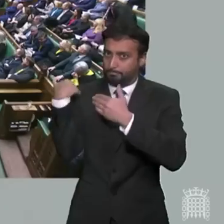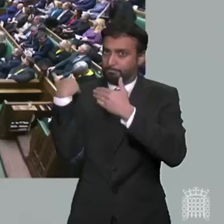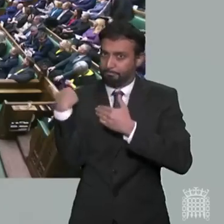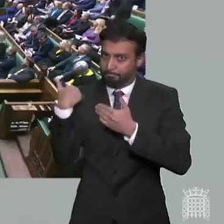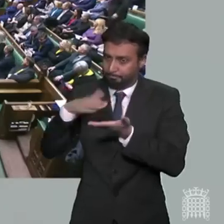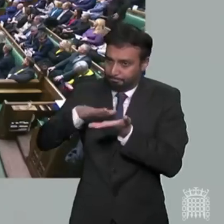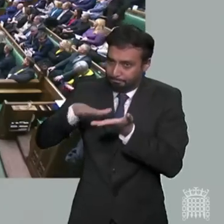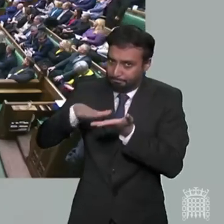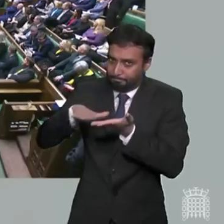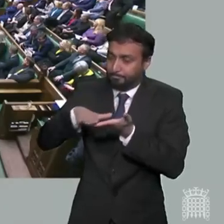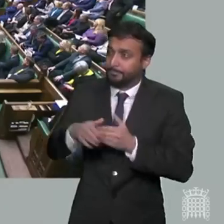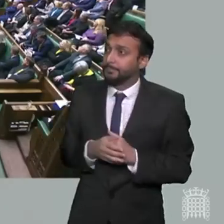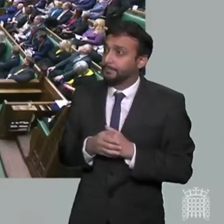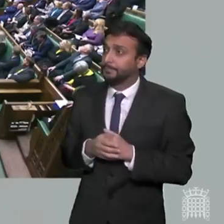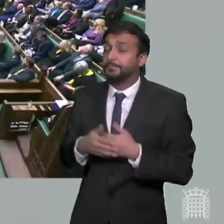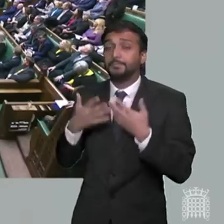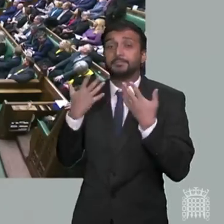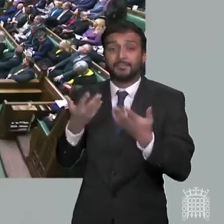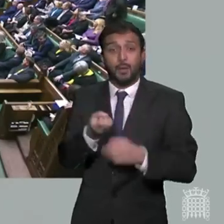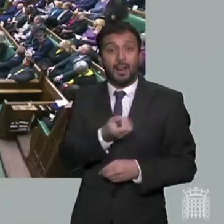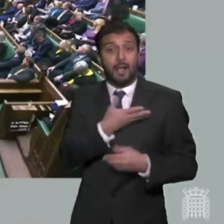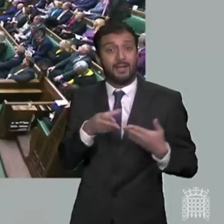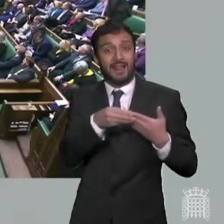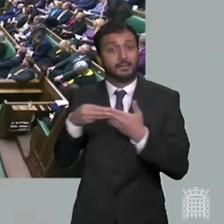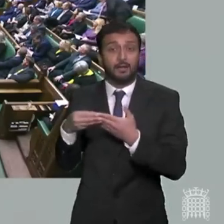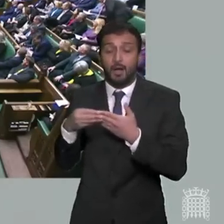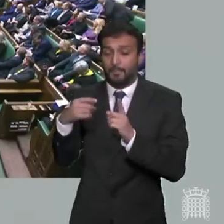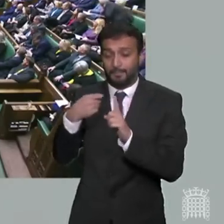now come to the Leader of the Opposition, Keir Starmer.